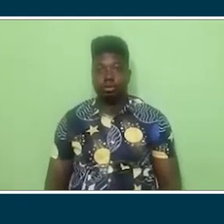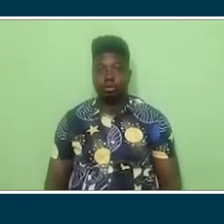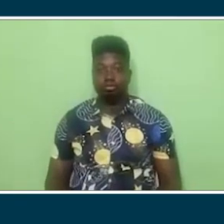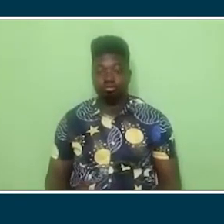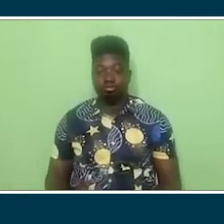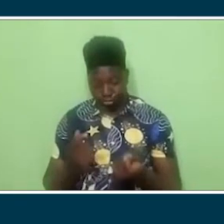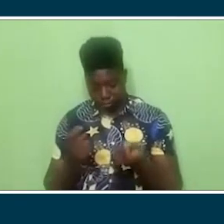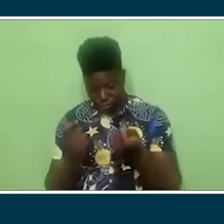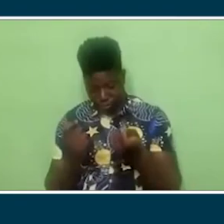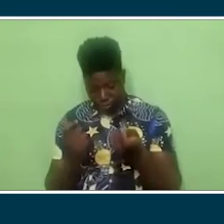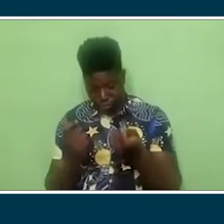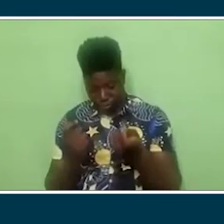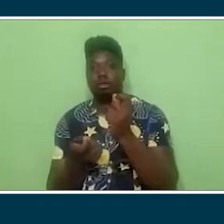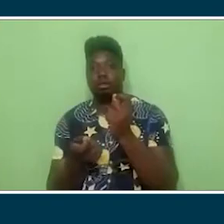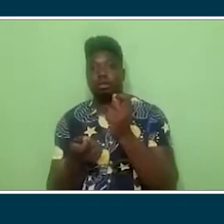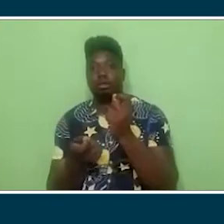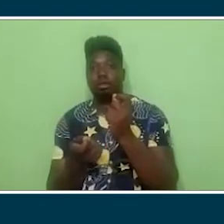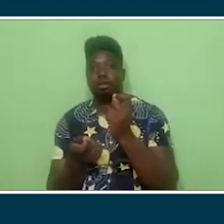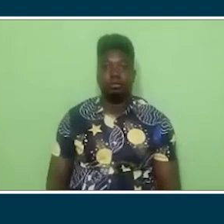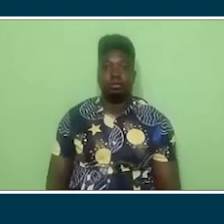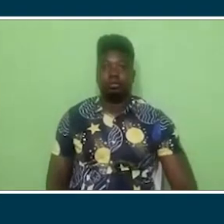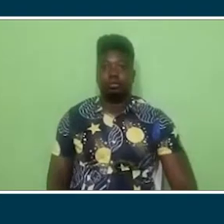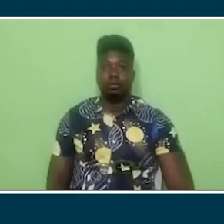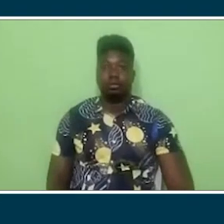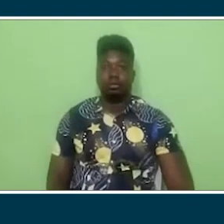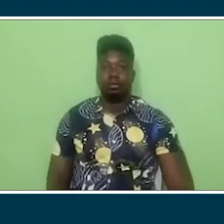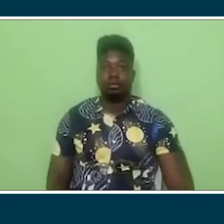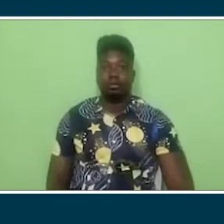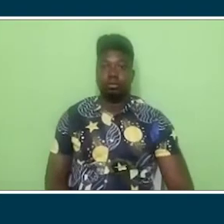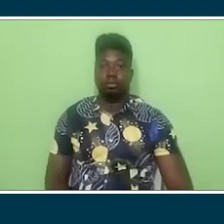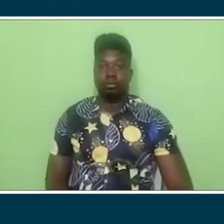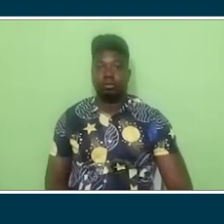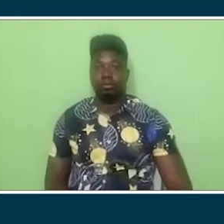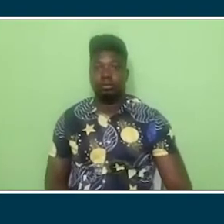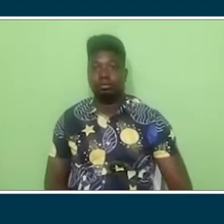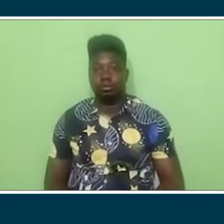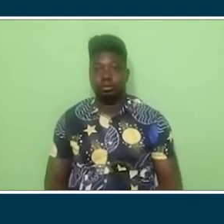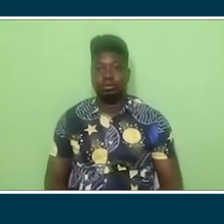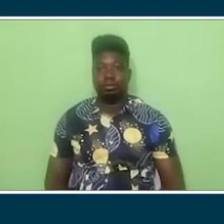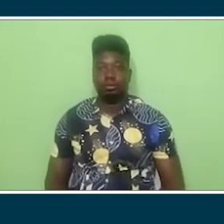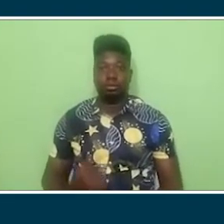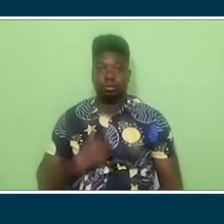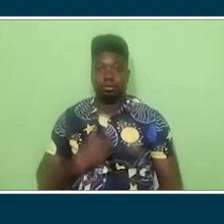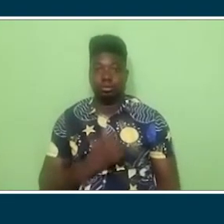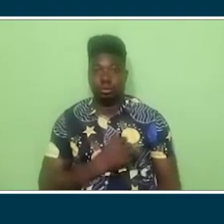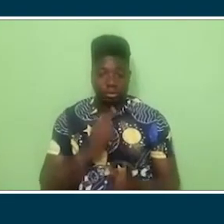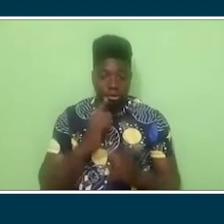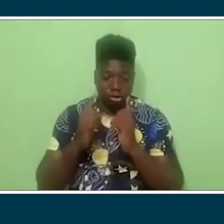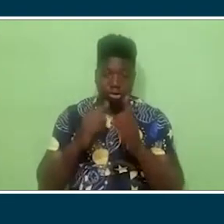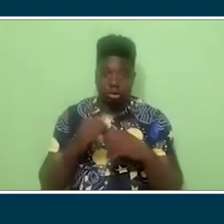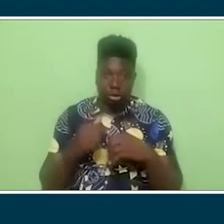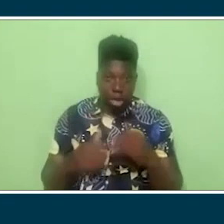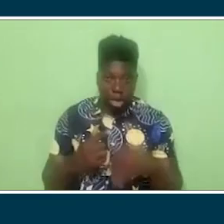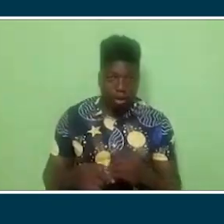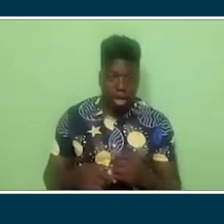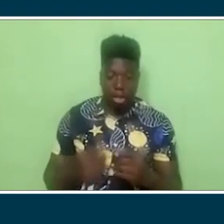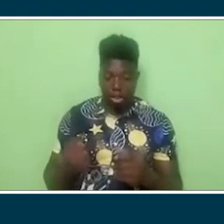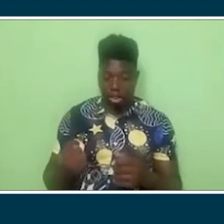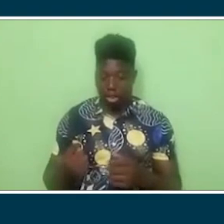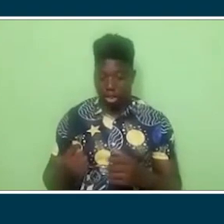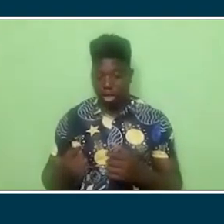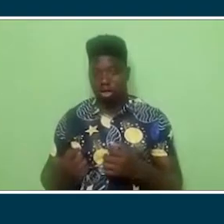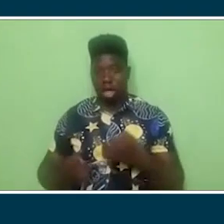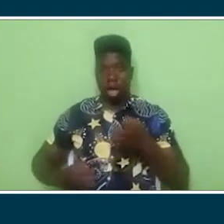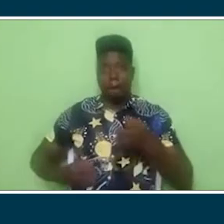to result in a change. And so in this case, we're talking about the emotional body.